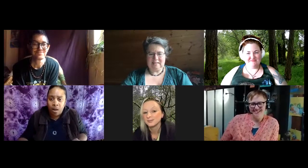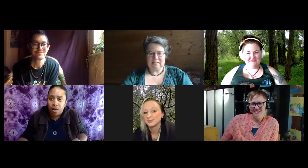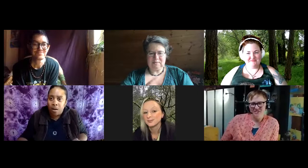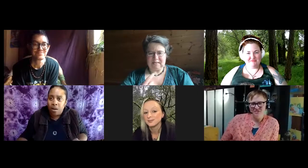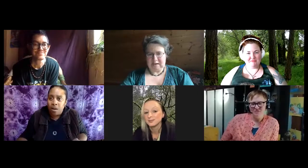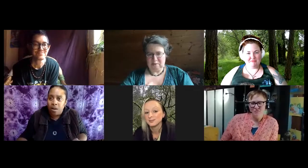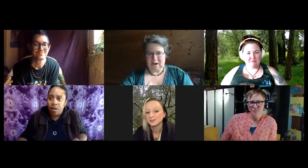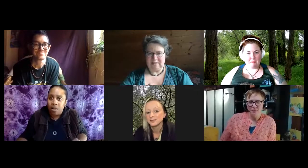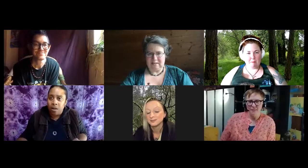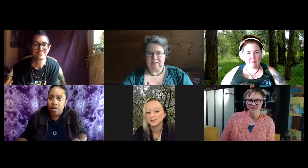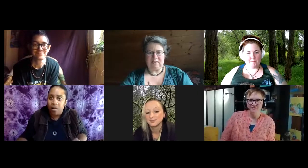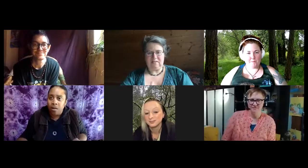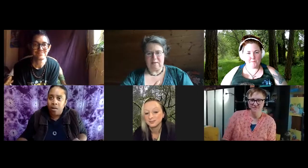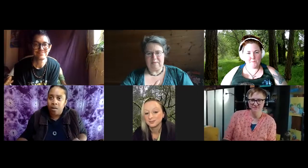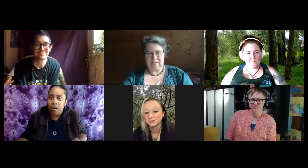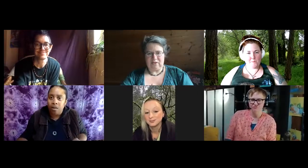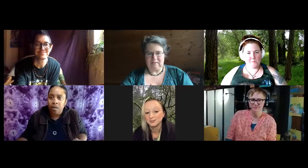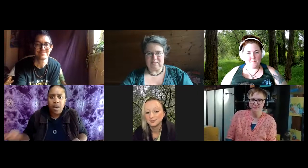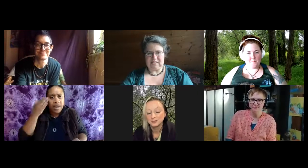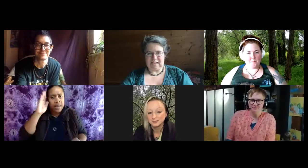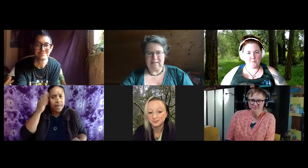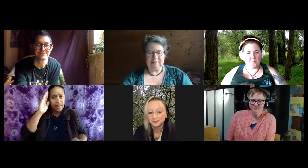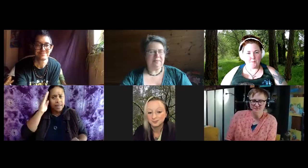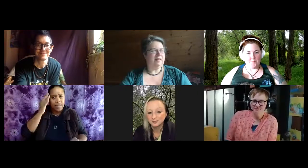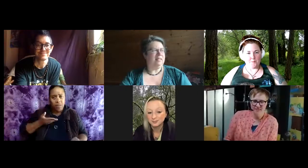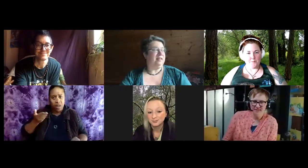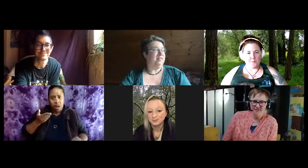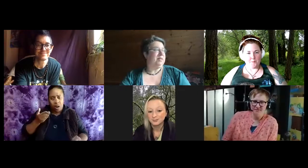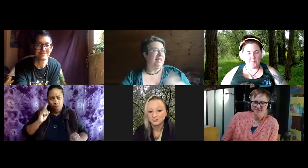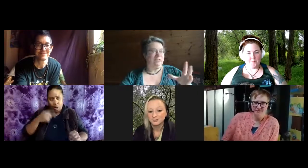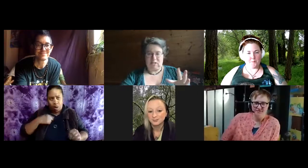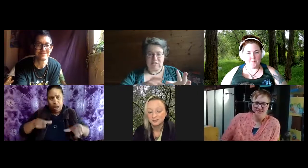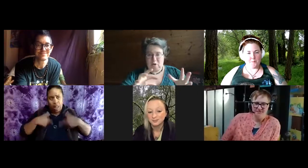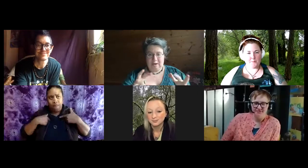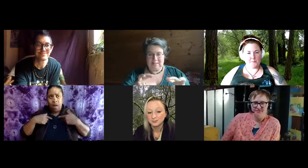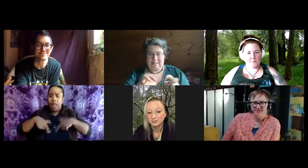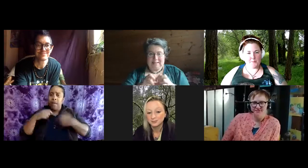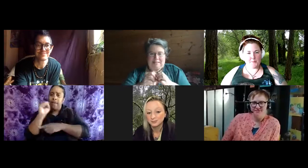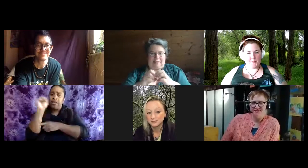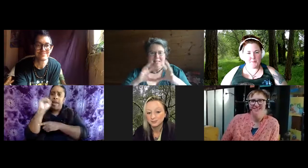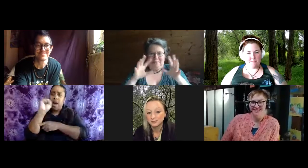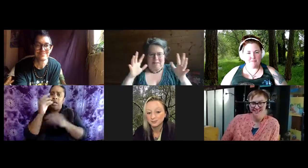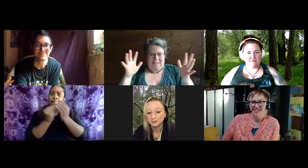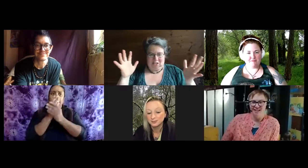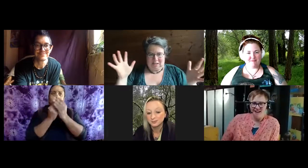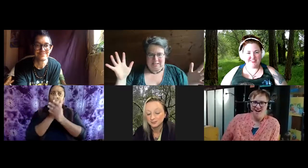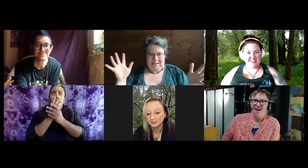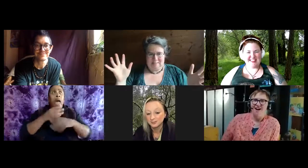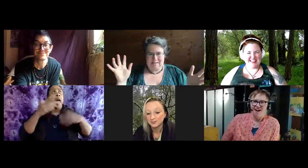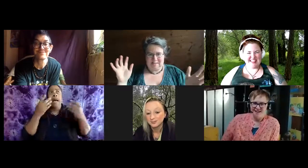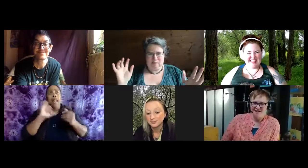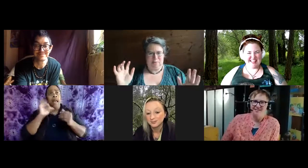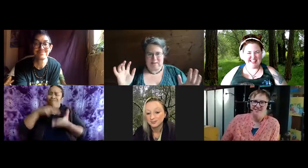Yeah, and it seems here where I live up in the foothills of Seattle. The plants are just so much at like this leaping,